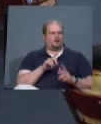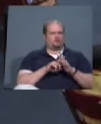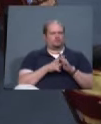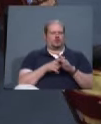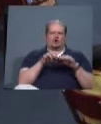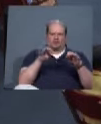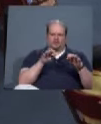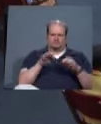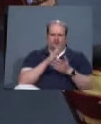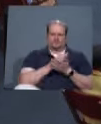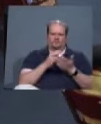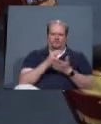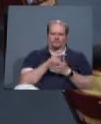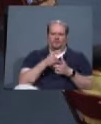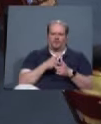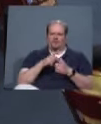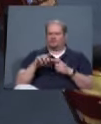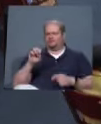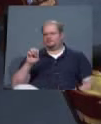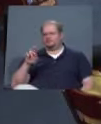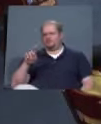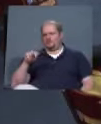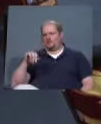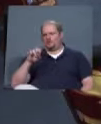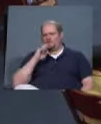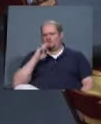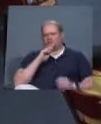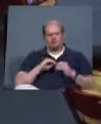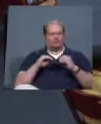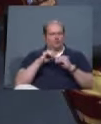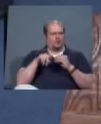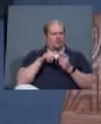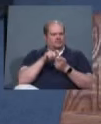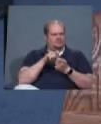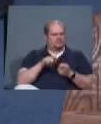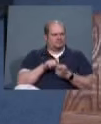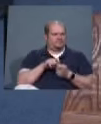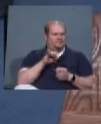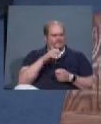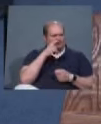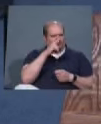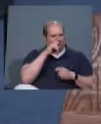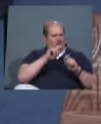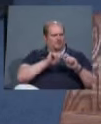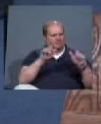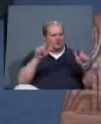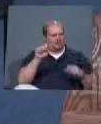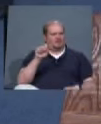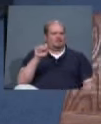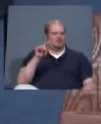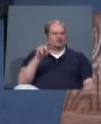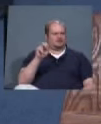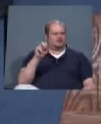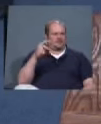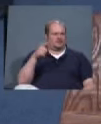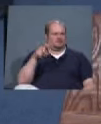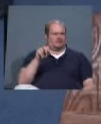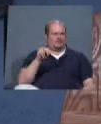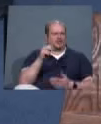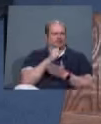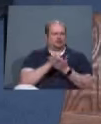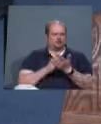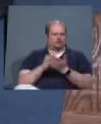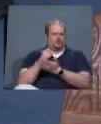give some overview, and I'll let Ernie come up and talk a little bit more about specifics. If you wouldn't mind going to the site plan drawing.